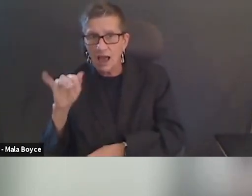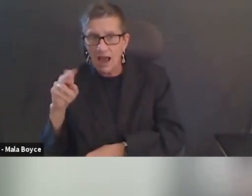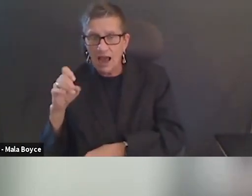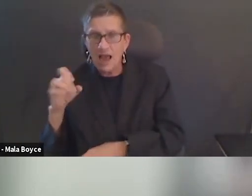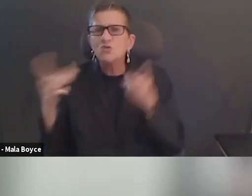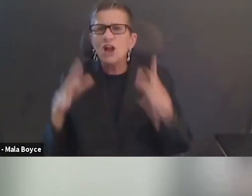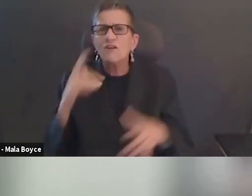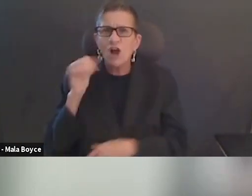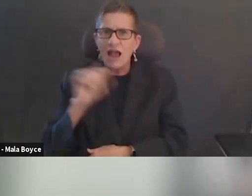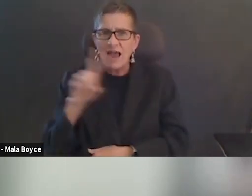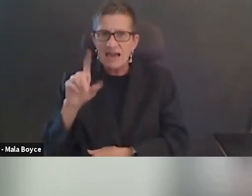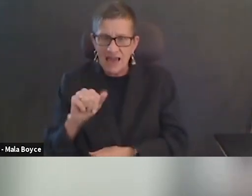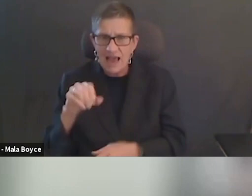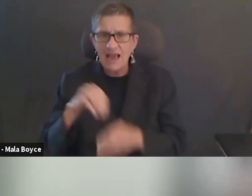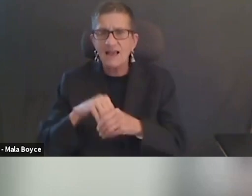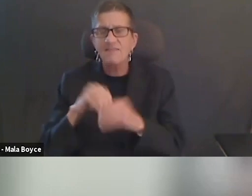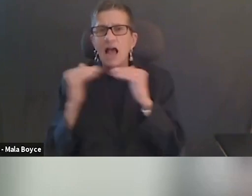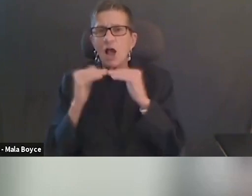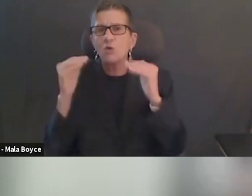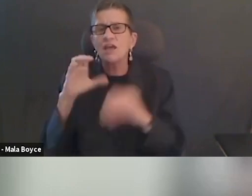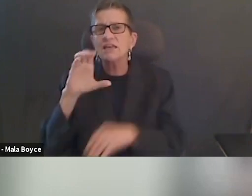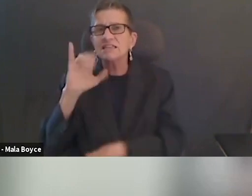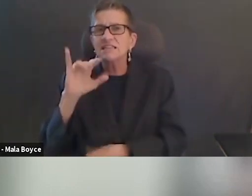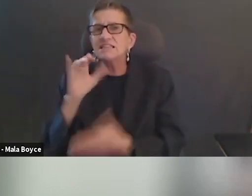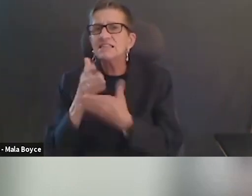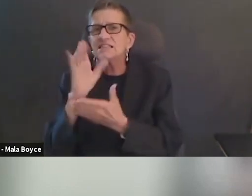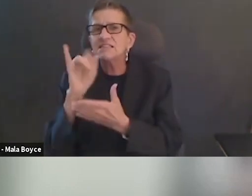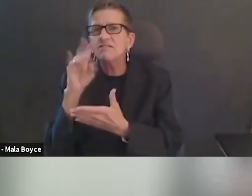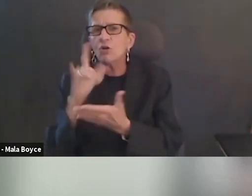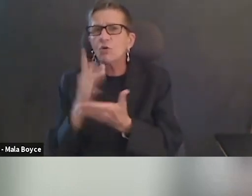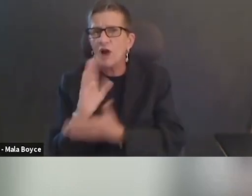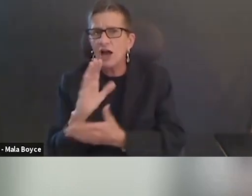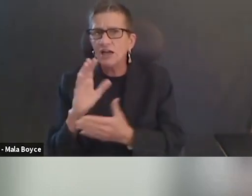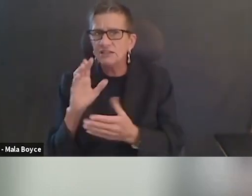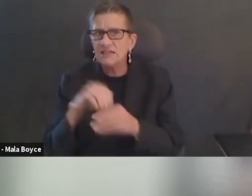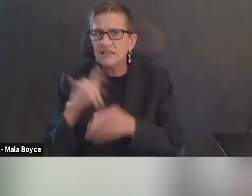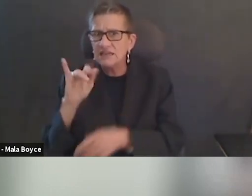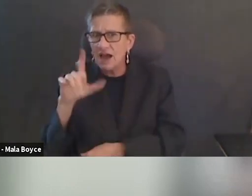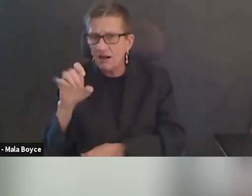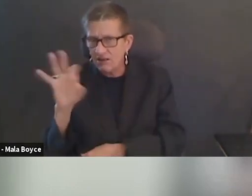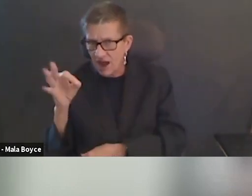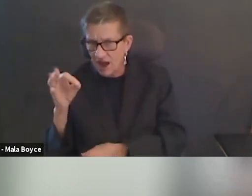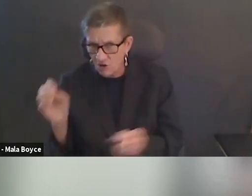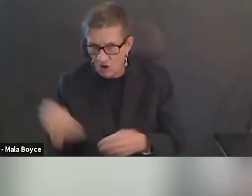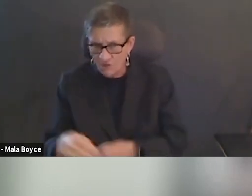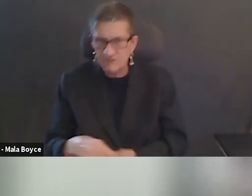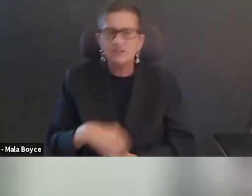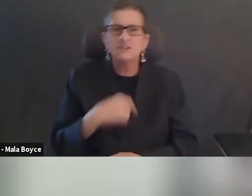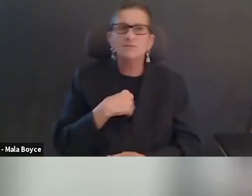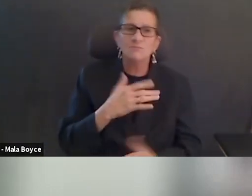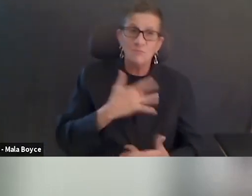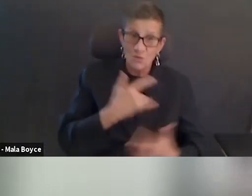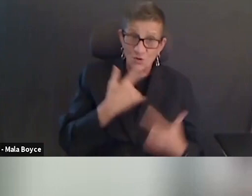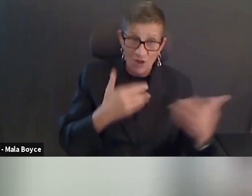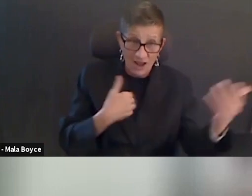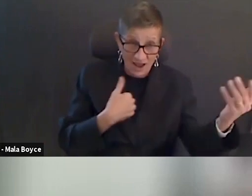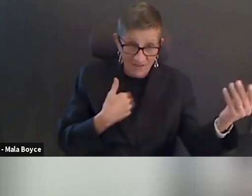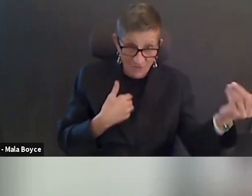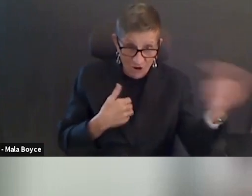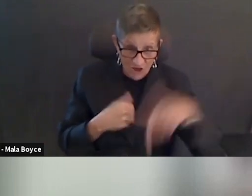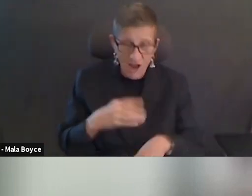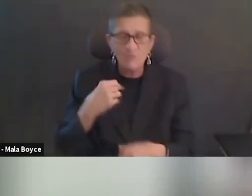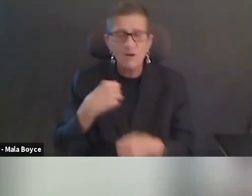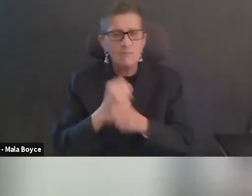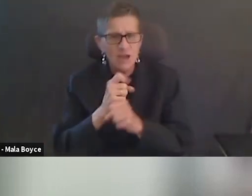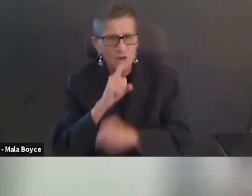the Equity, Civil Rights, and Title IX Office. I would like to thank Christina for bringing this event into being and for helping to make